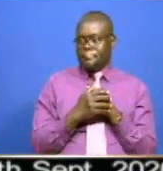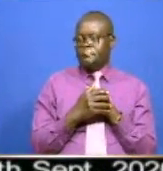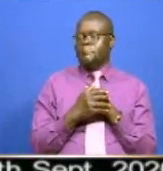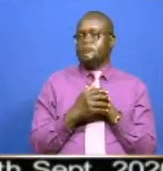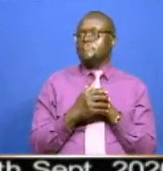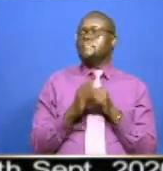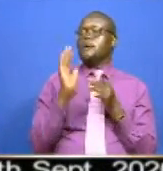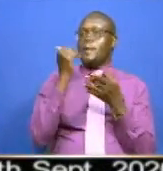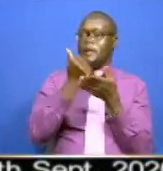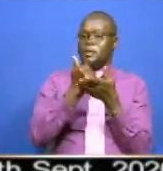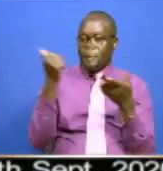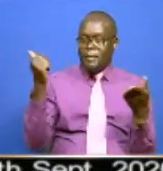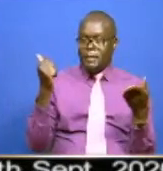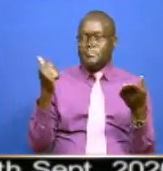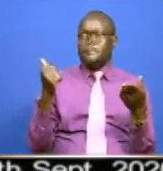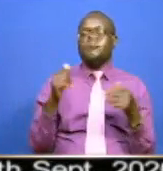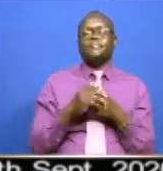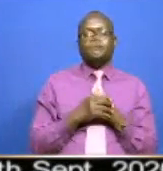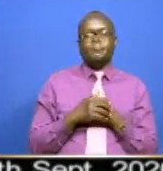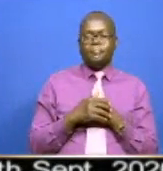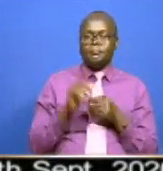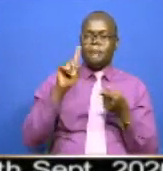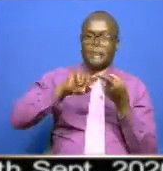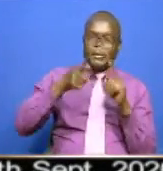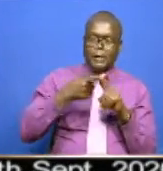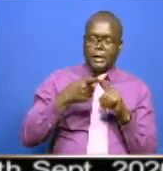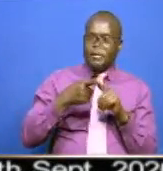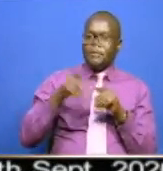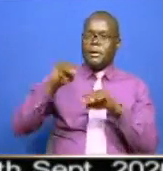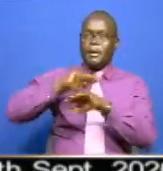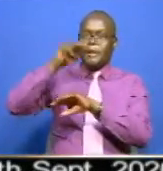local newspapers, the Daily Nation and the Standard,